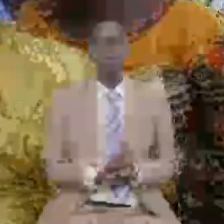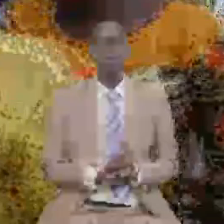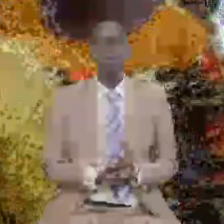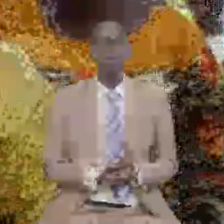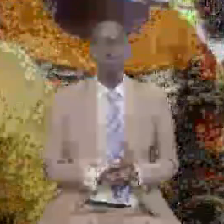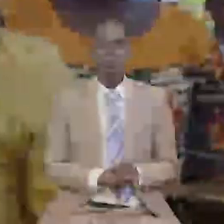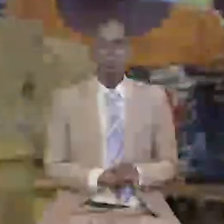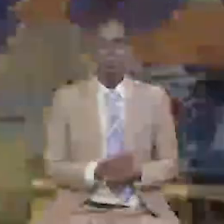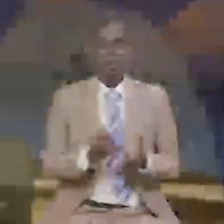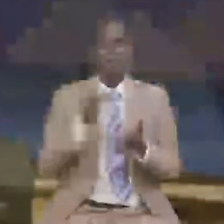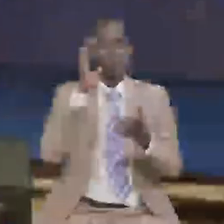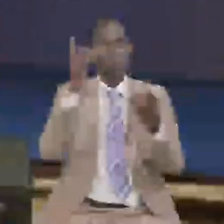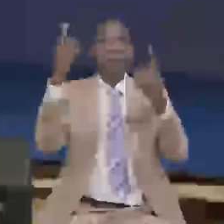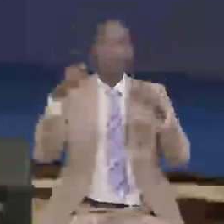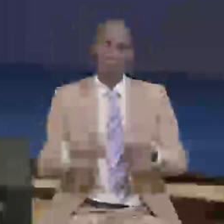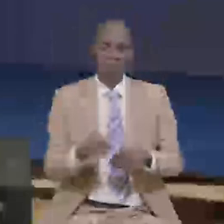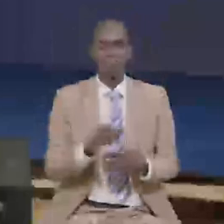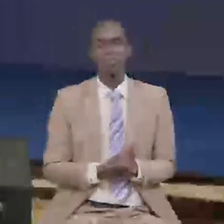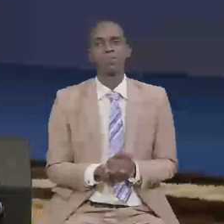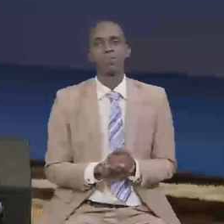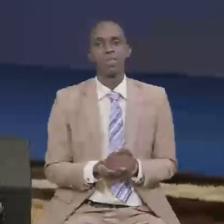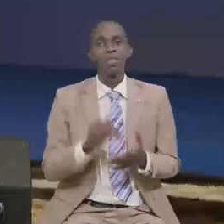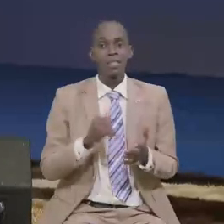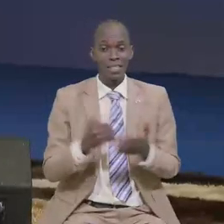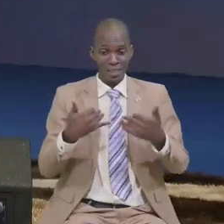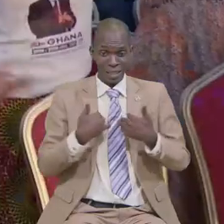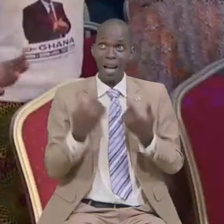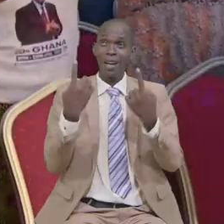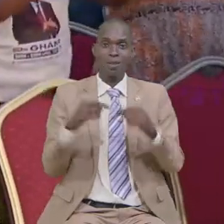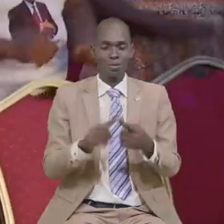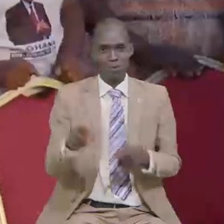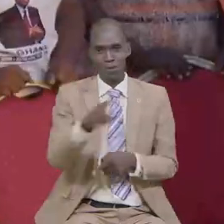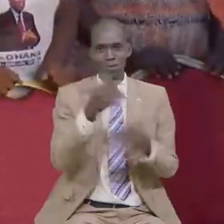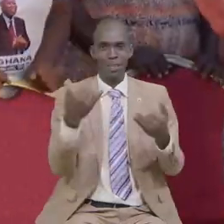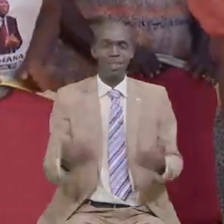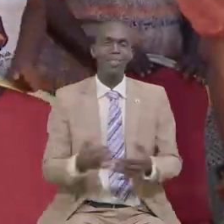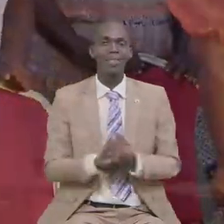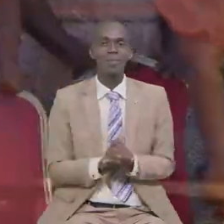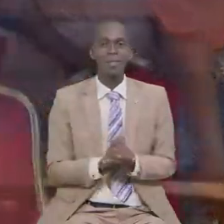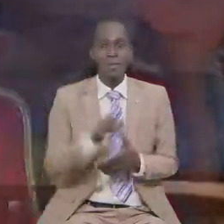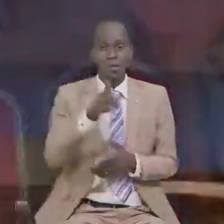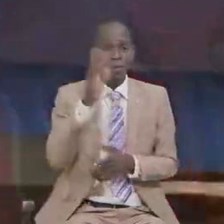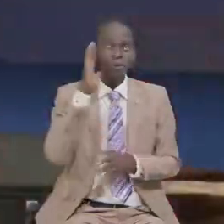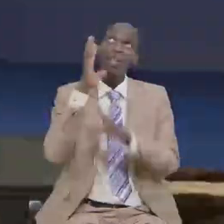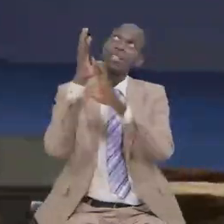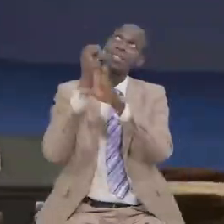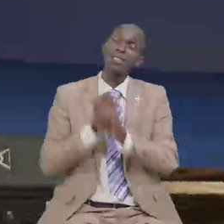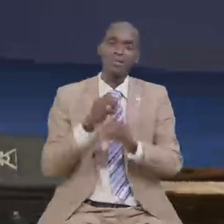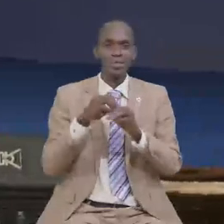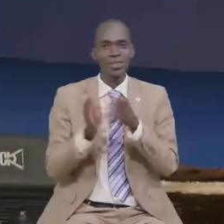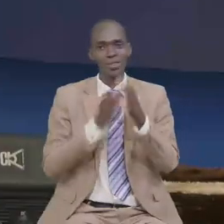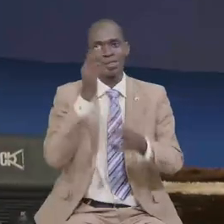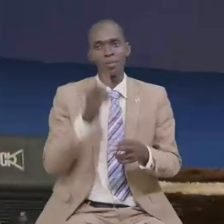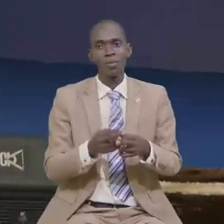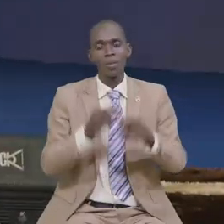It will come. It has come. You will receive.